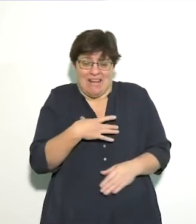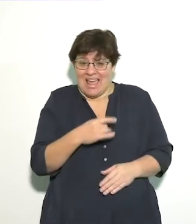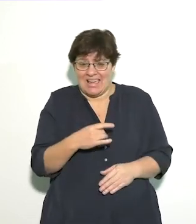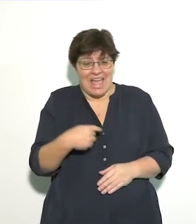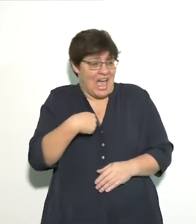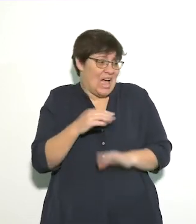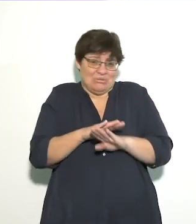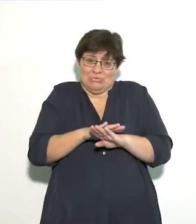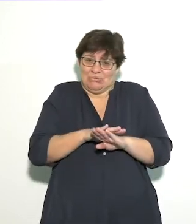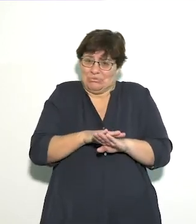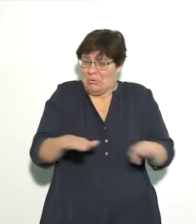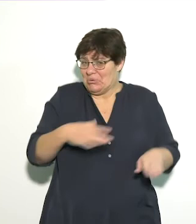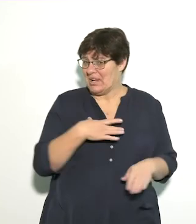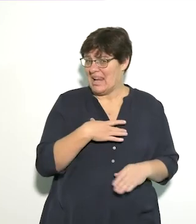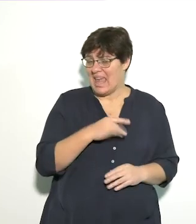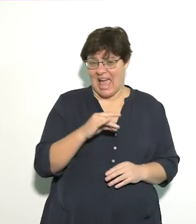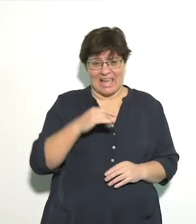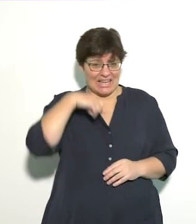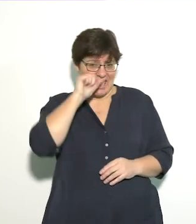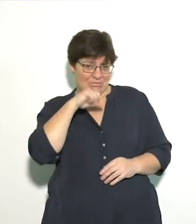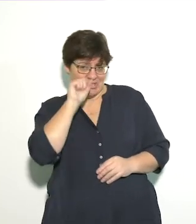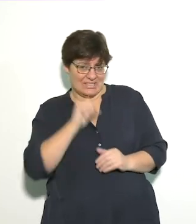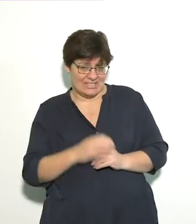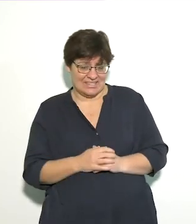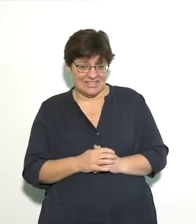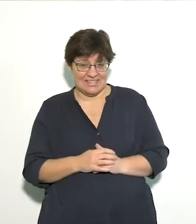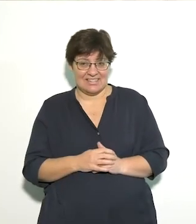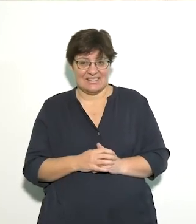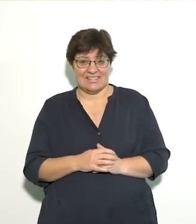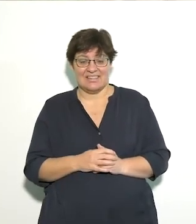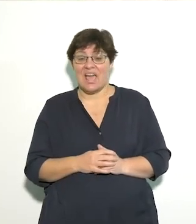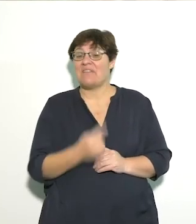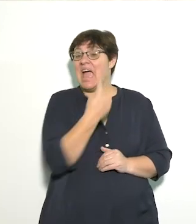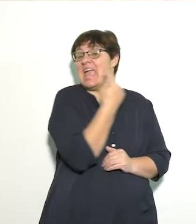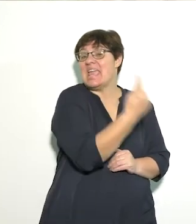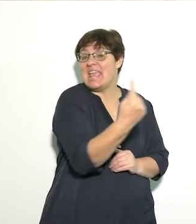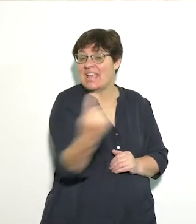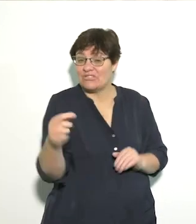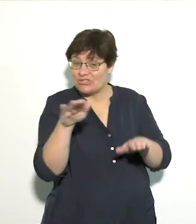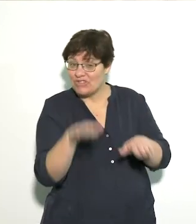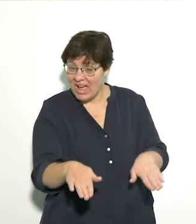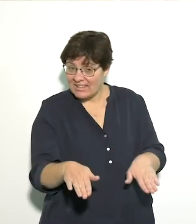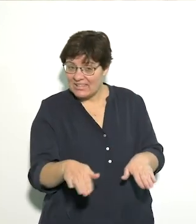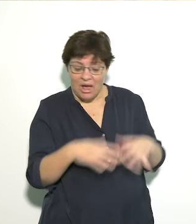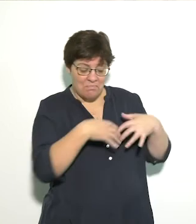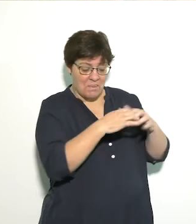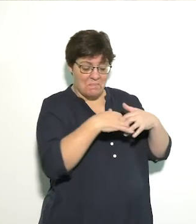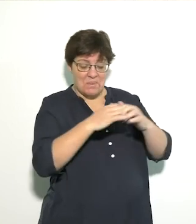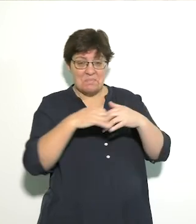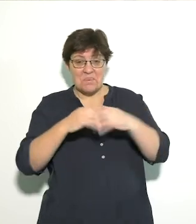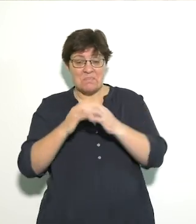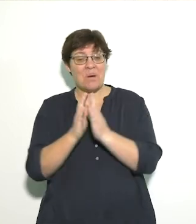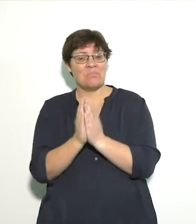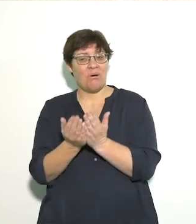Don't. I don't like carrots. Now, if each of your children make one of these